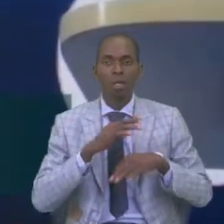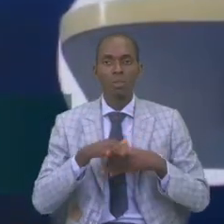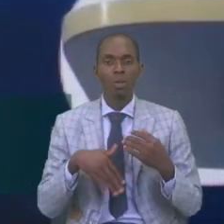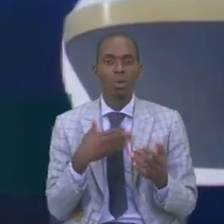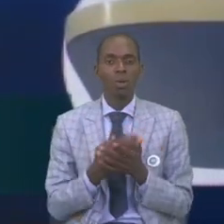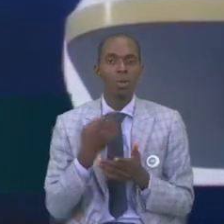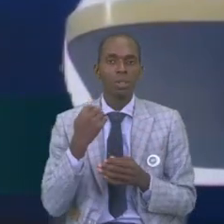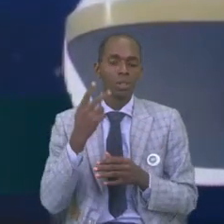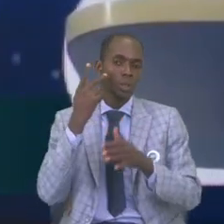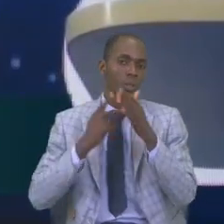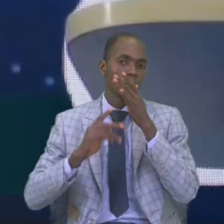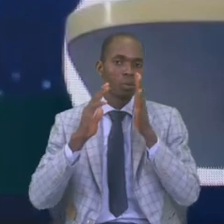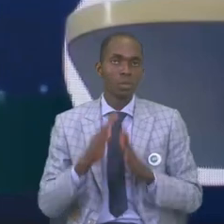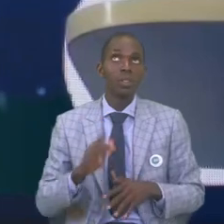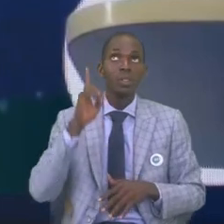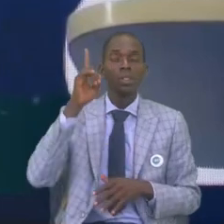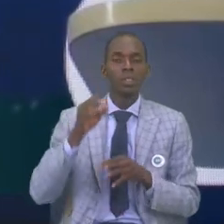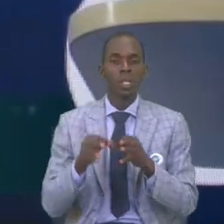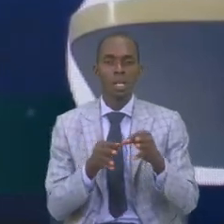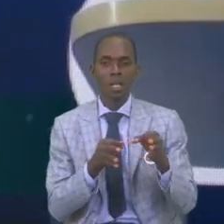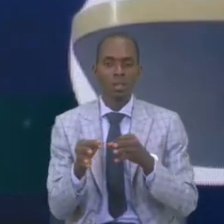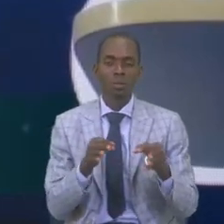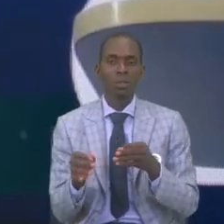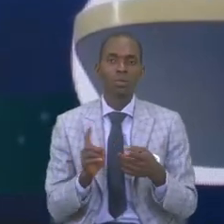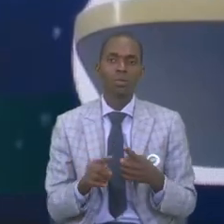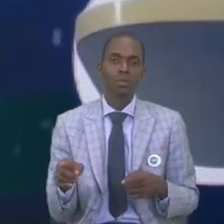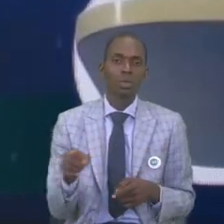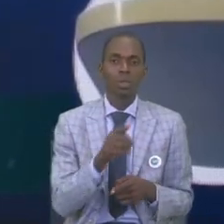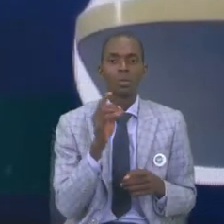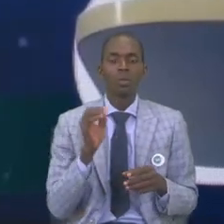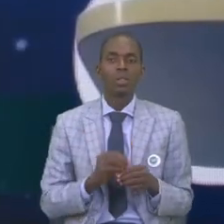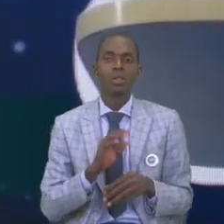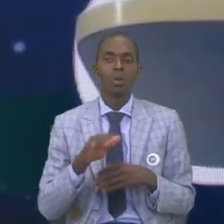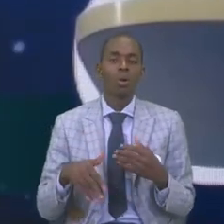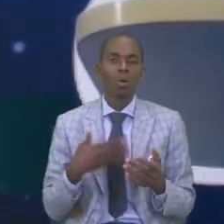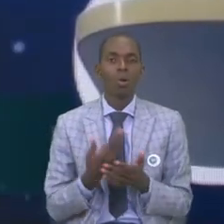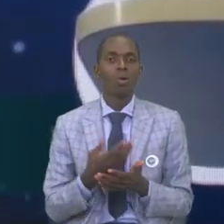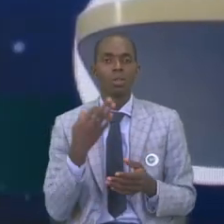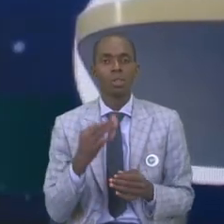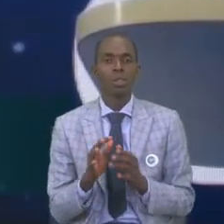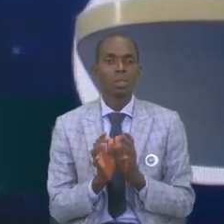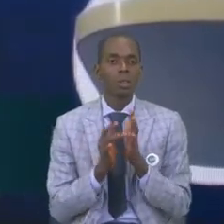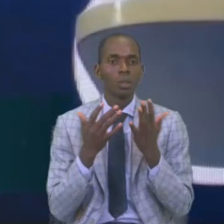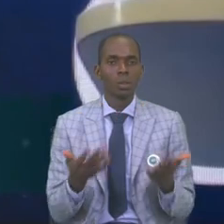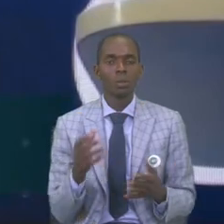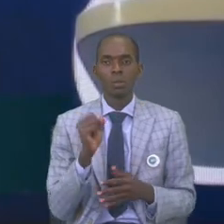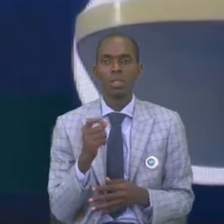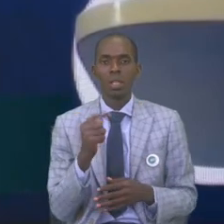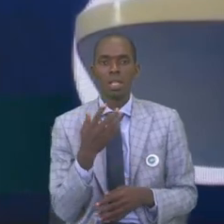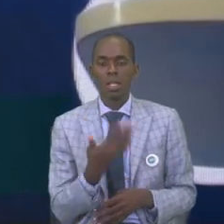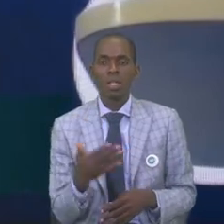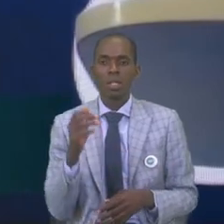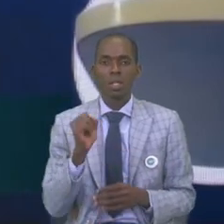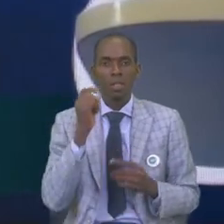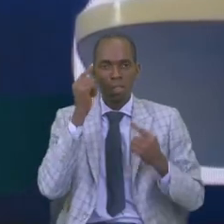he expounded unto them in all the scriptures the things